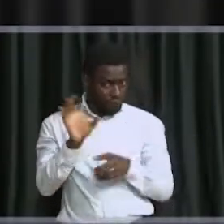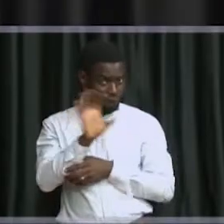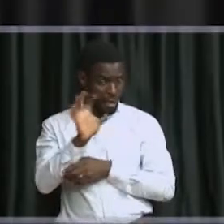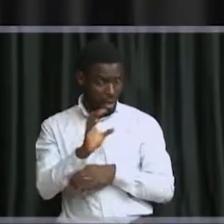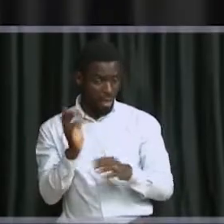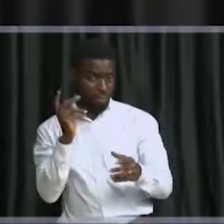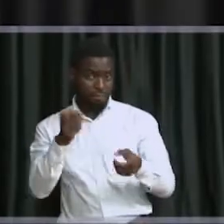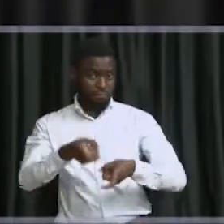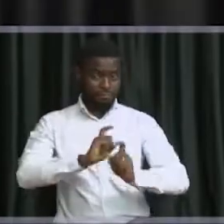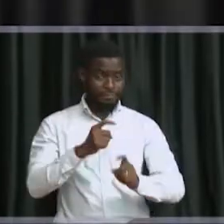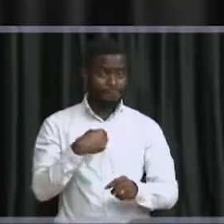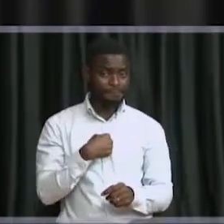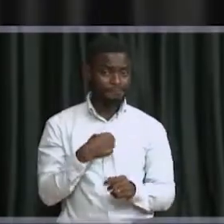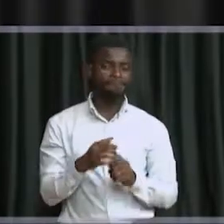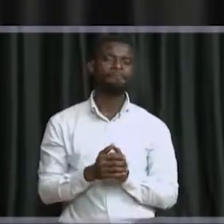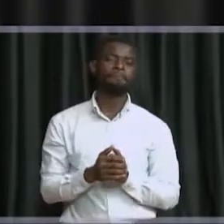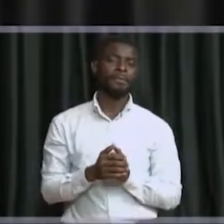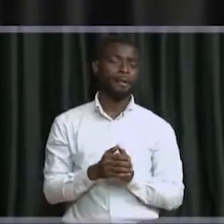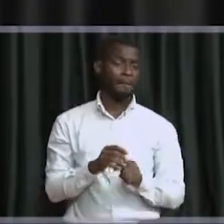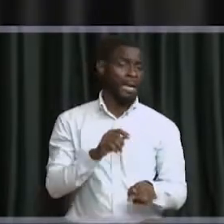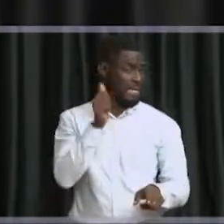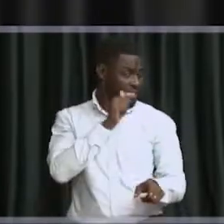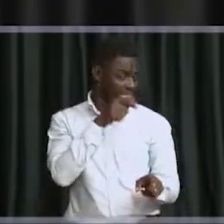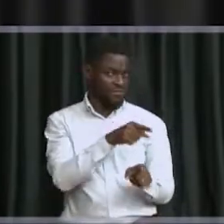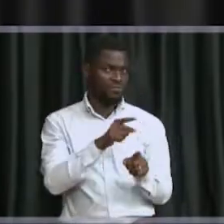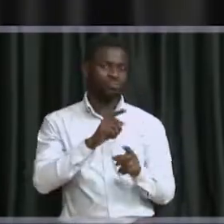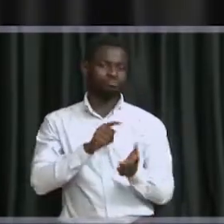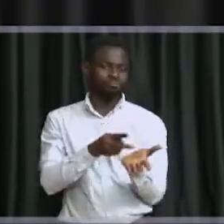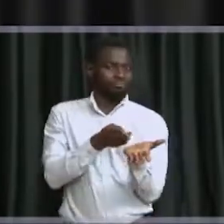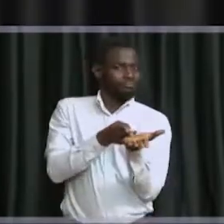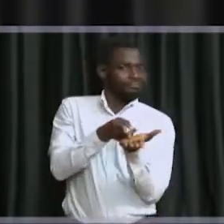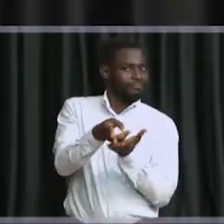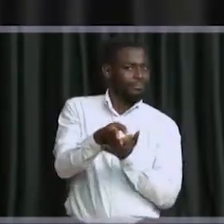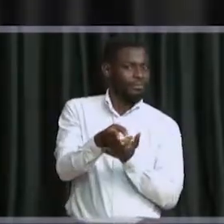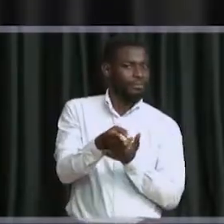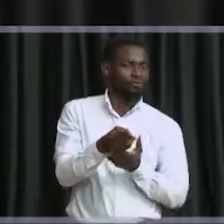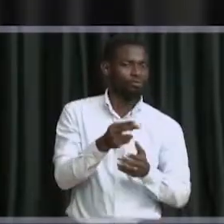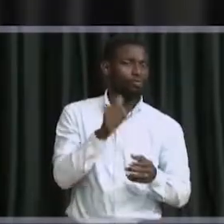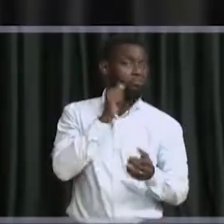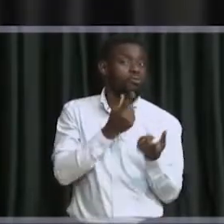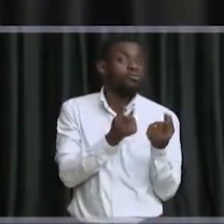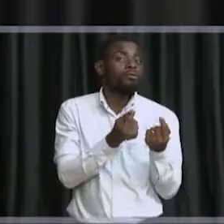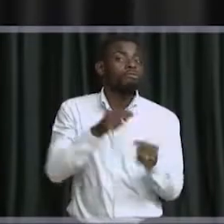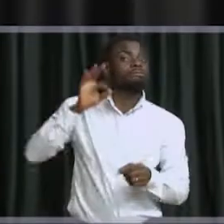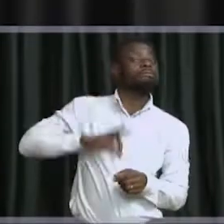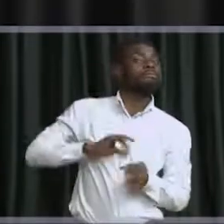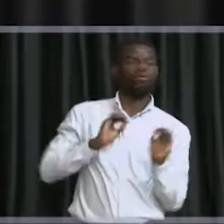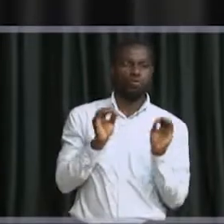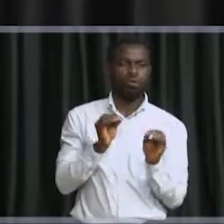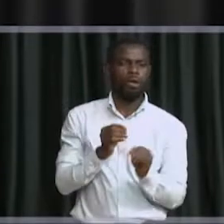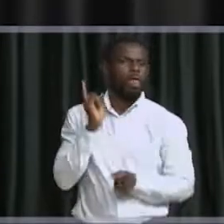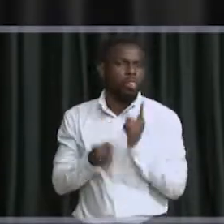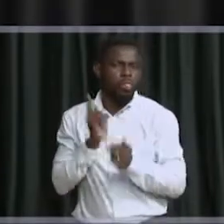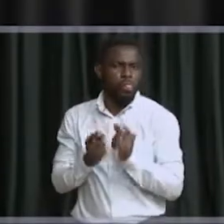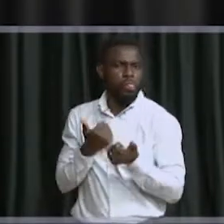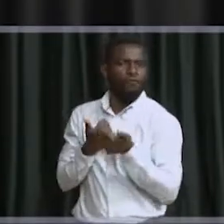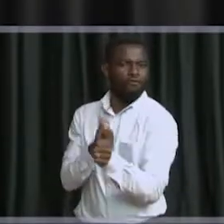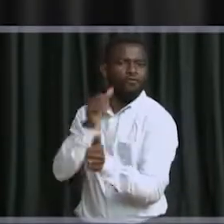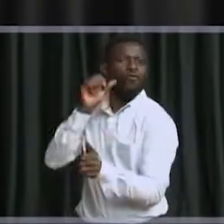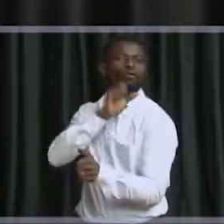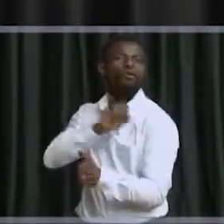cities seni oye waitress nukwa fuunti oya jinsi ubitumirikedi nechi nwadi nisika kwa mano